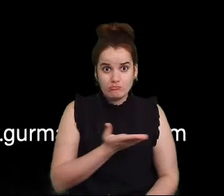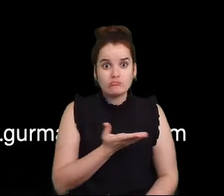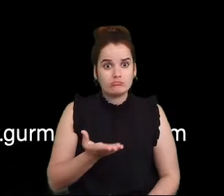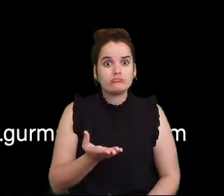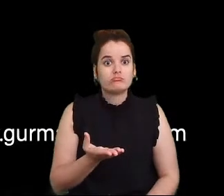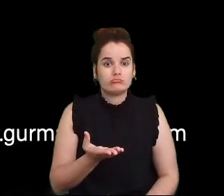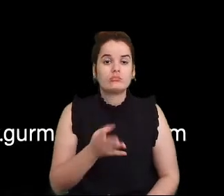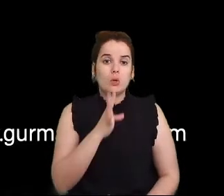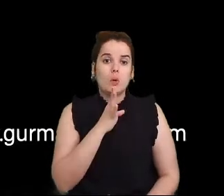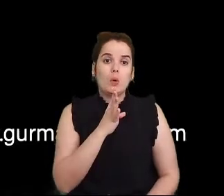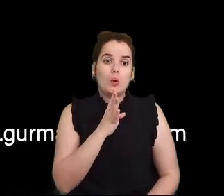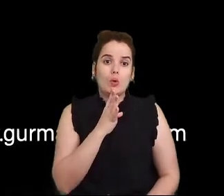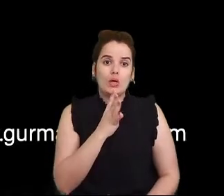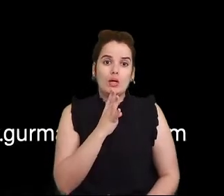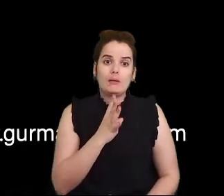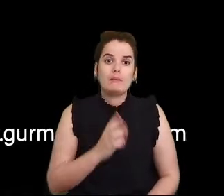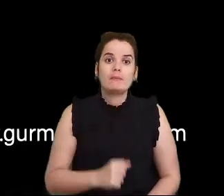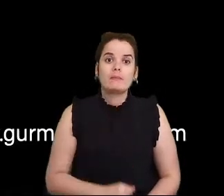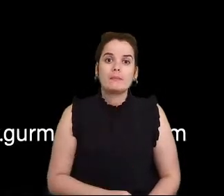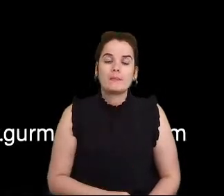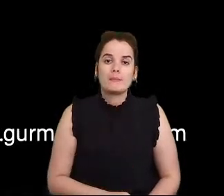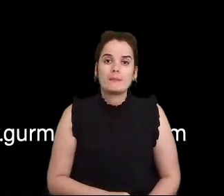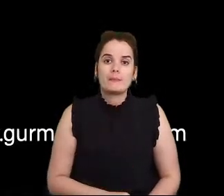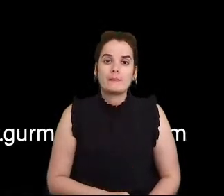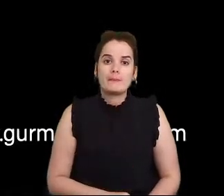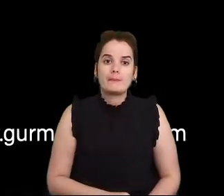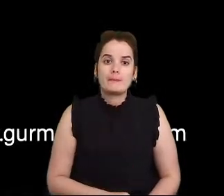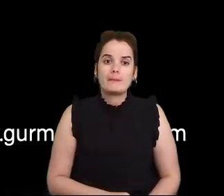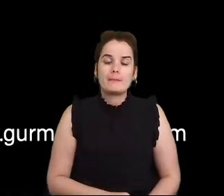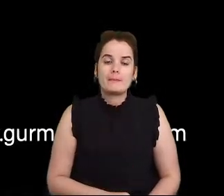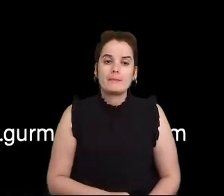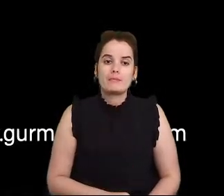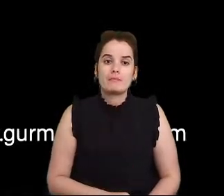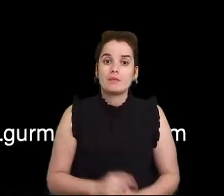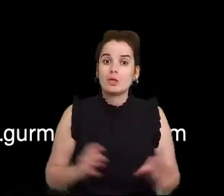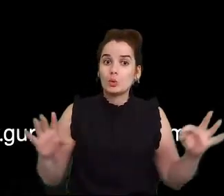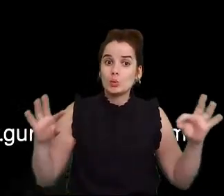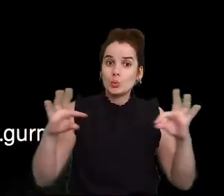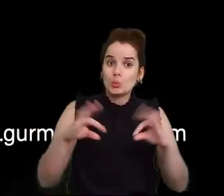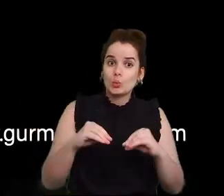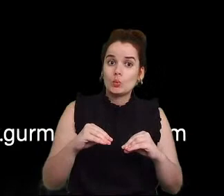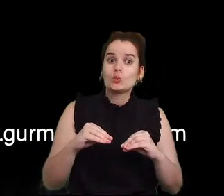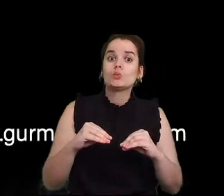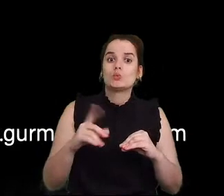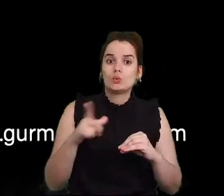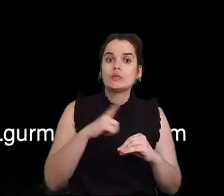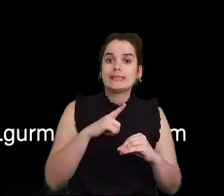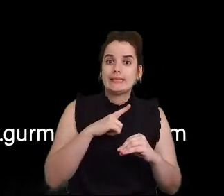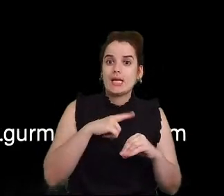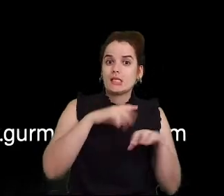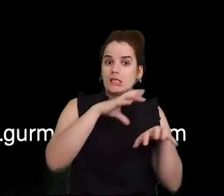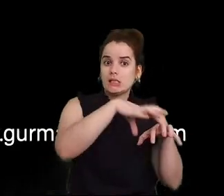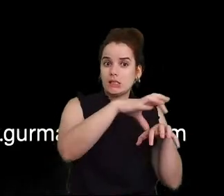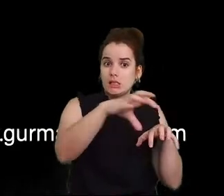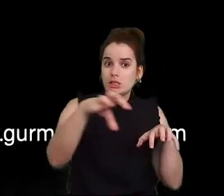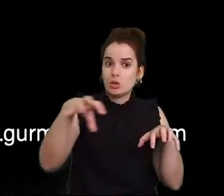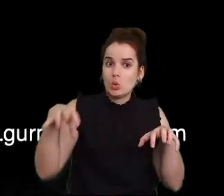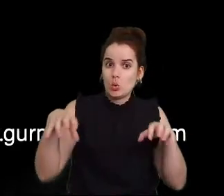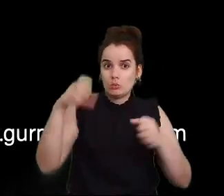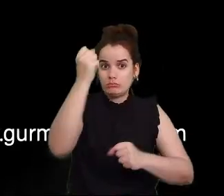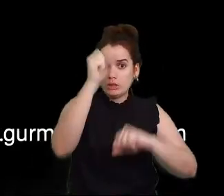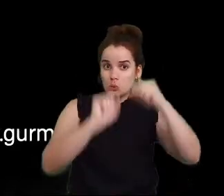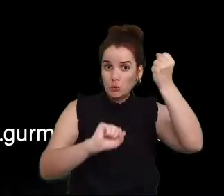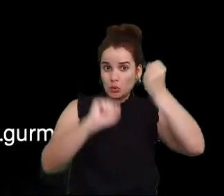across industries. So data journalism is one place where data viz is picking up. You